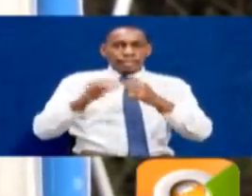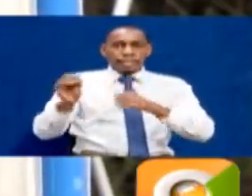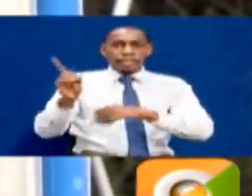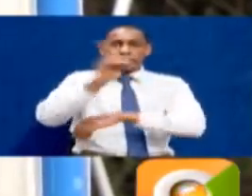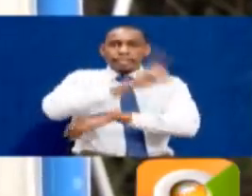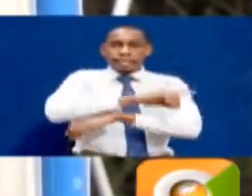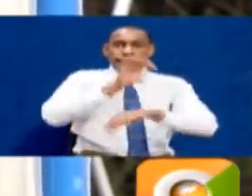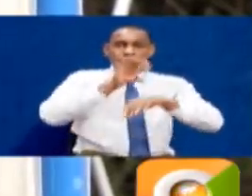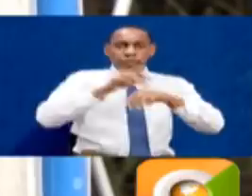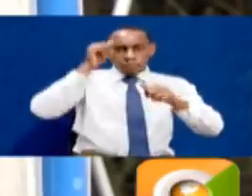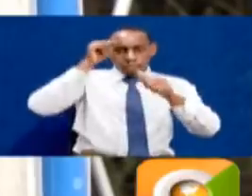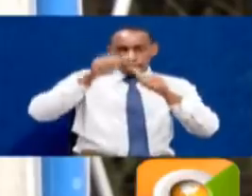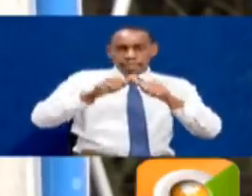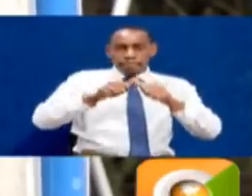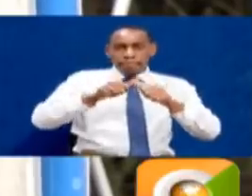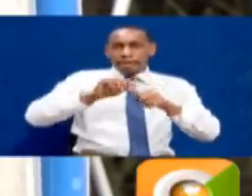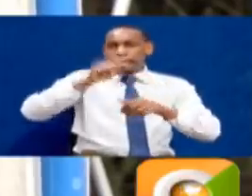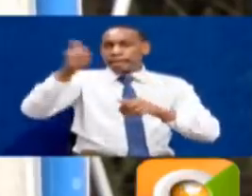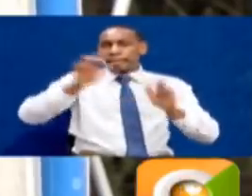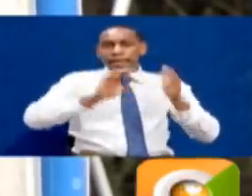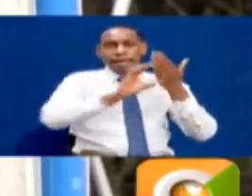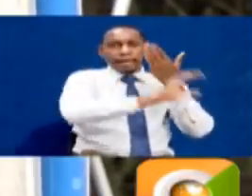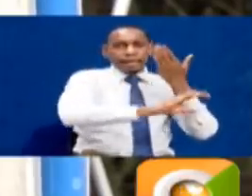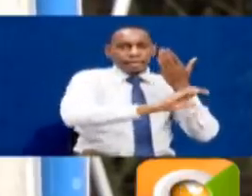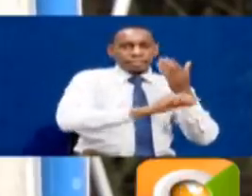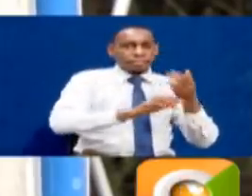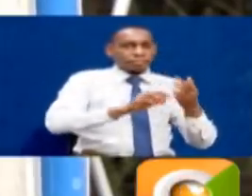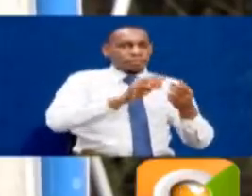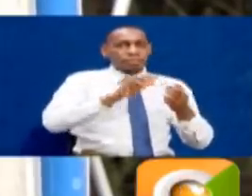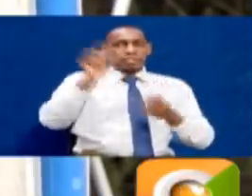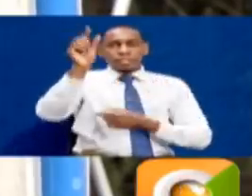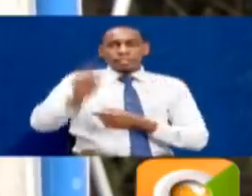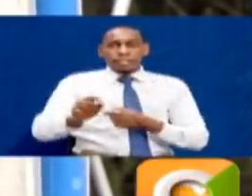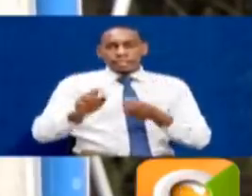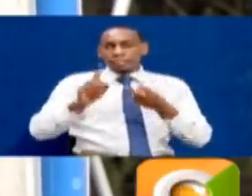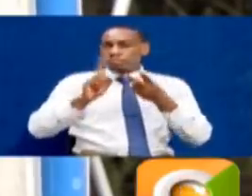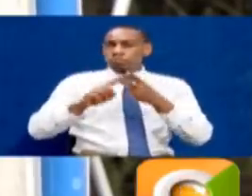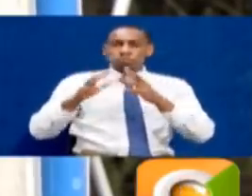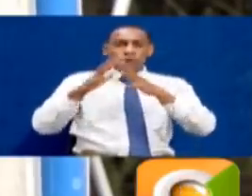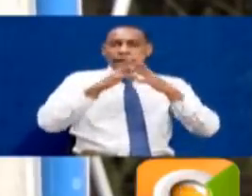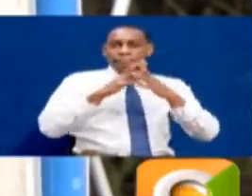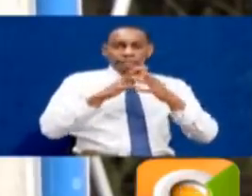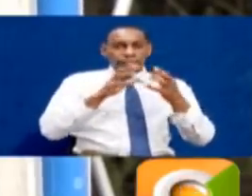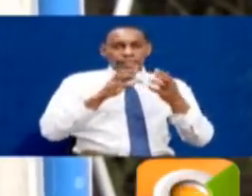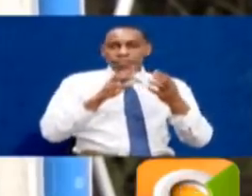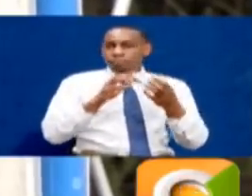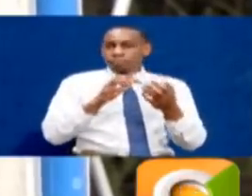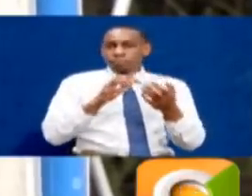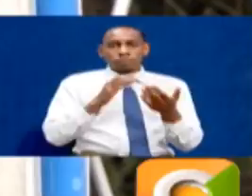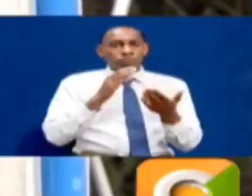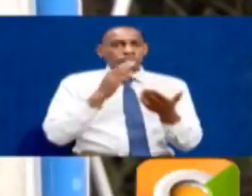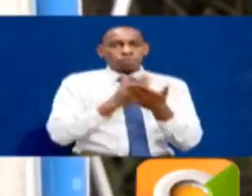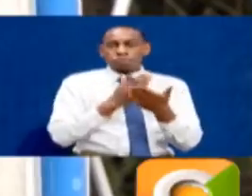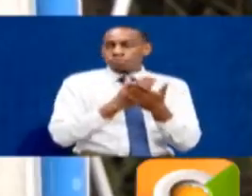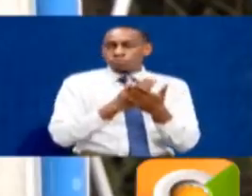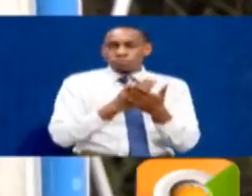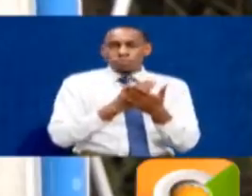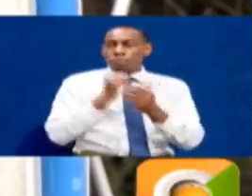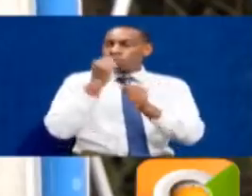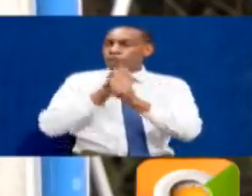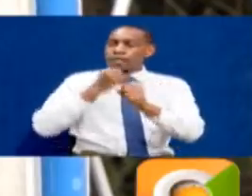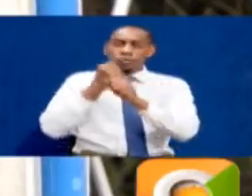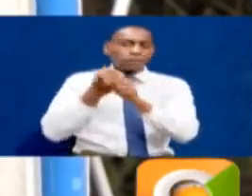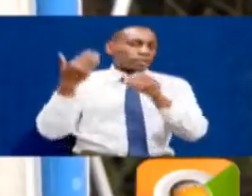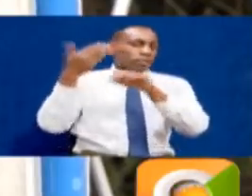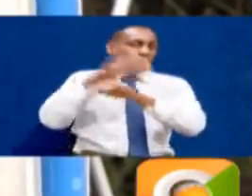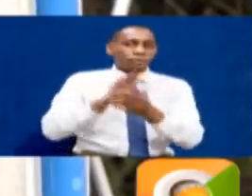infection. Remember, more developed countries, the Italies of this world, US, Spain, were overwhelmed as early